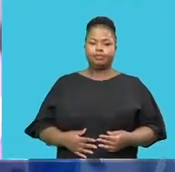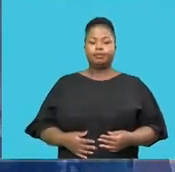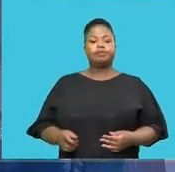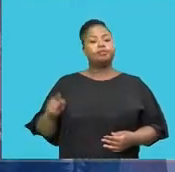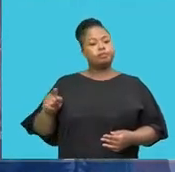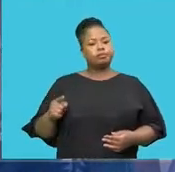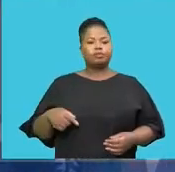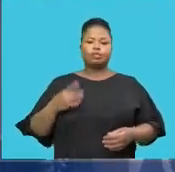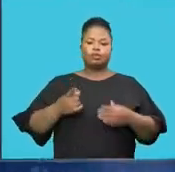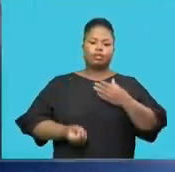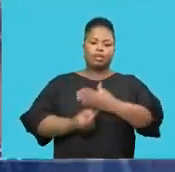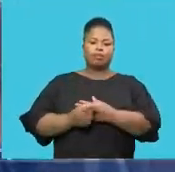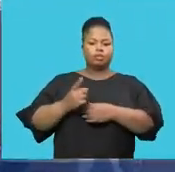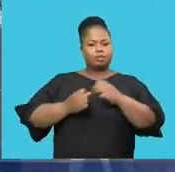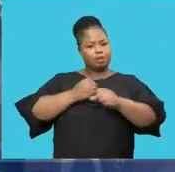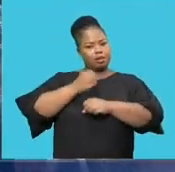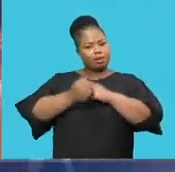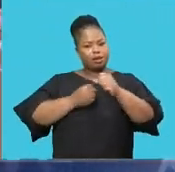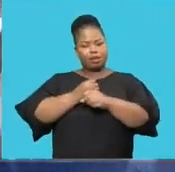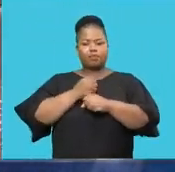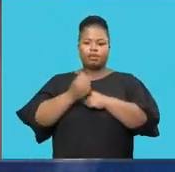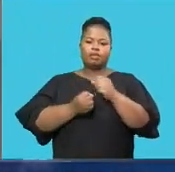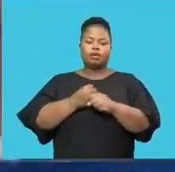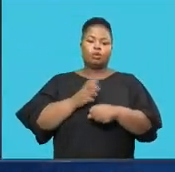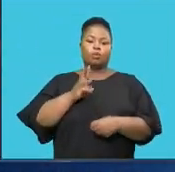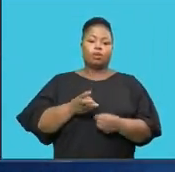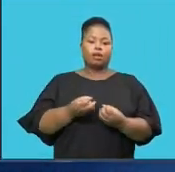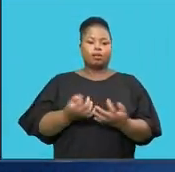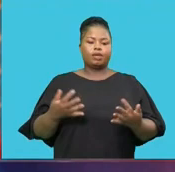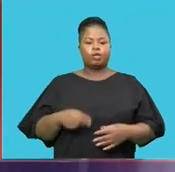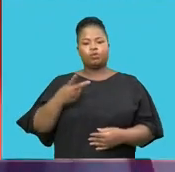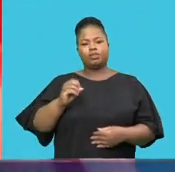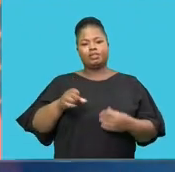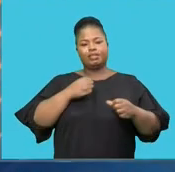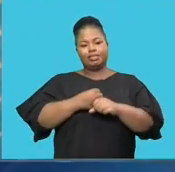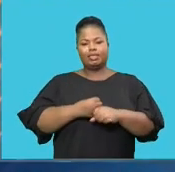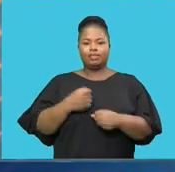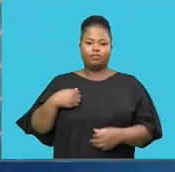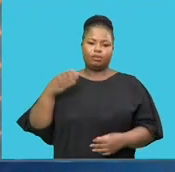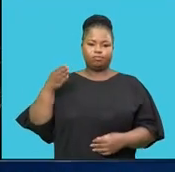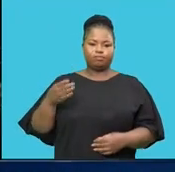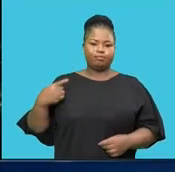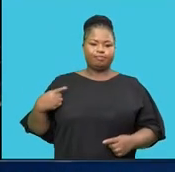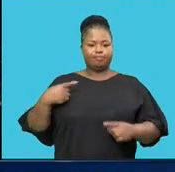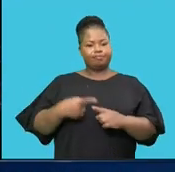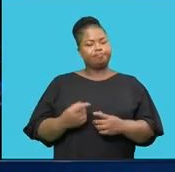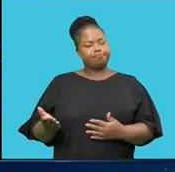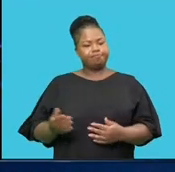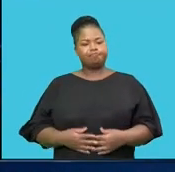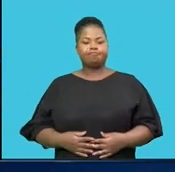e phetwang selemo le selemo e tlabe e tshwaya lemo tse 29 e ntse e tsweletswa ntle le